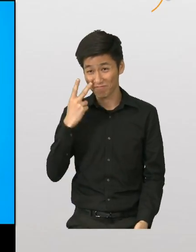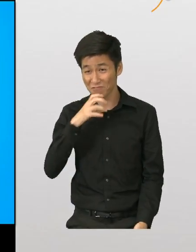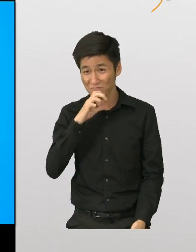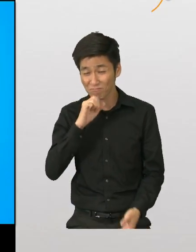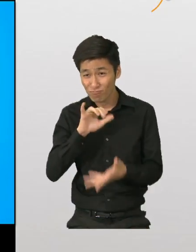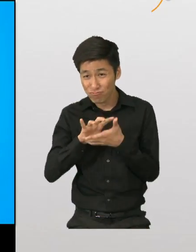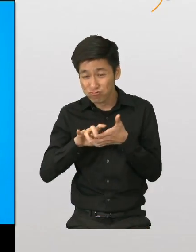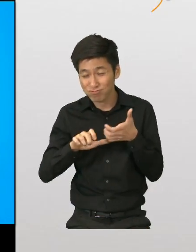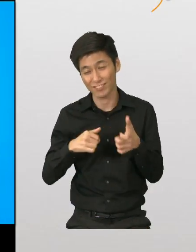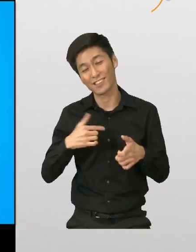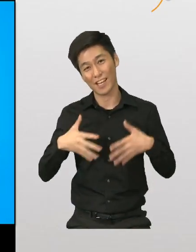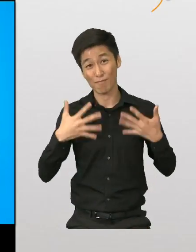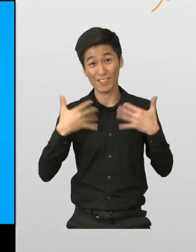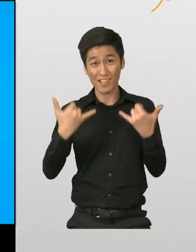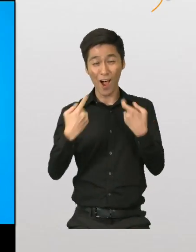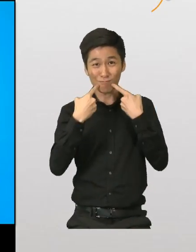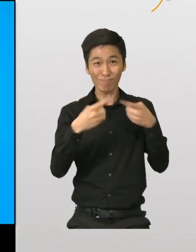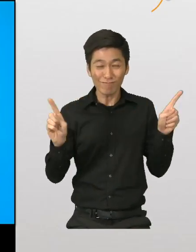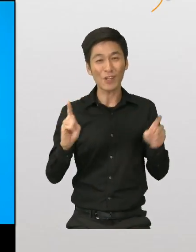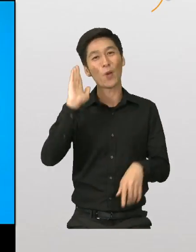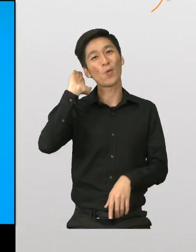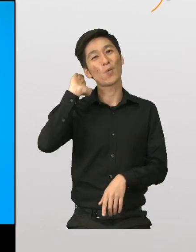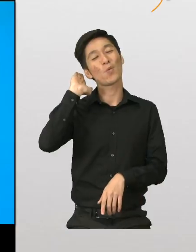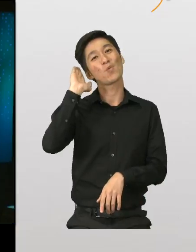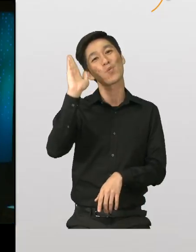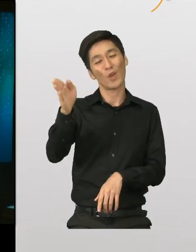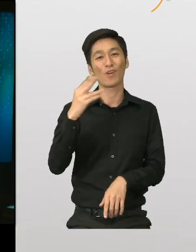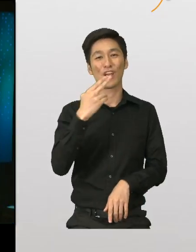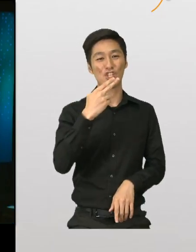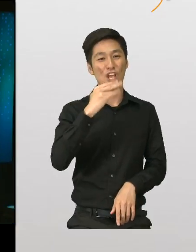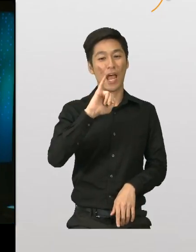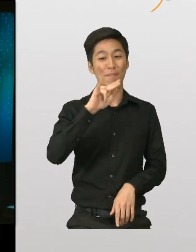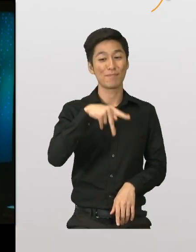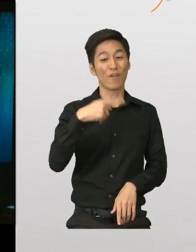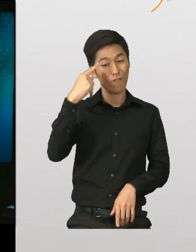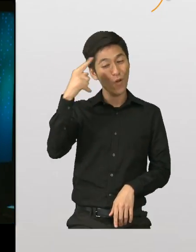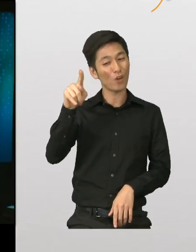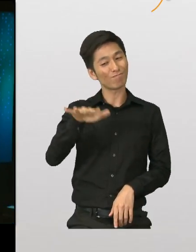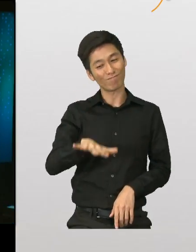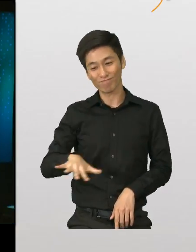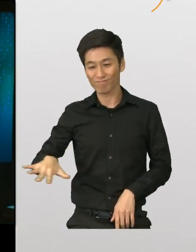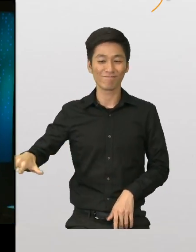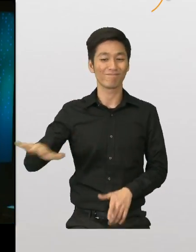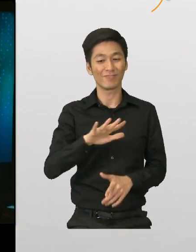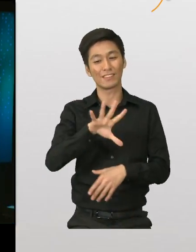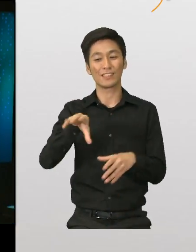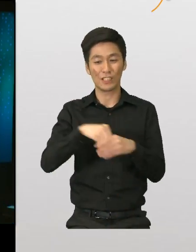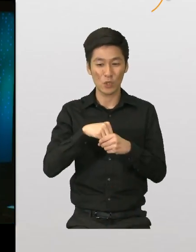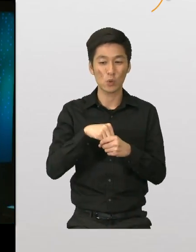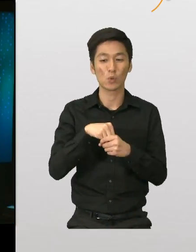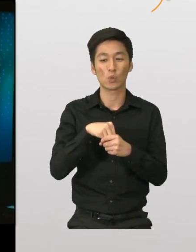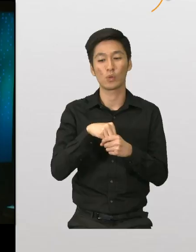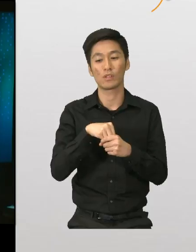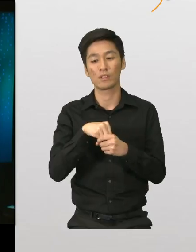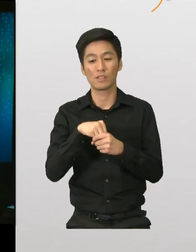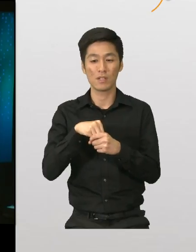so I'm very happy to announce that we will expand the HIP, and HIP will now include blocks built